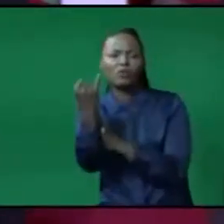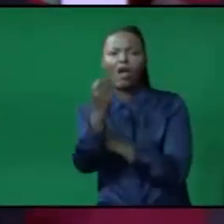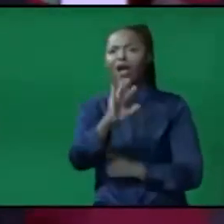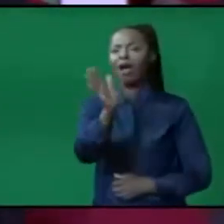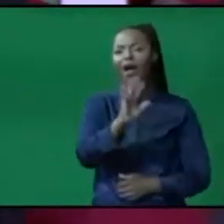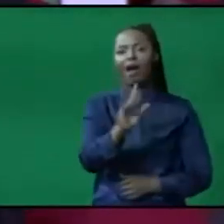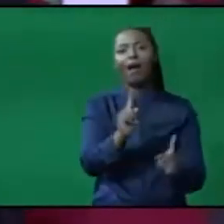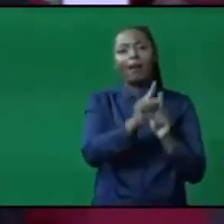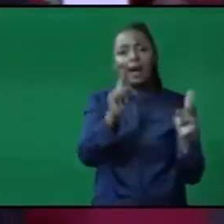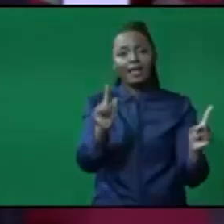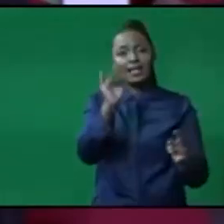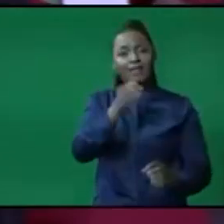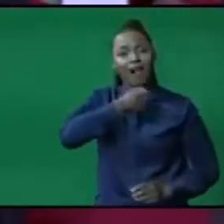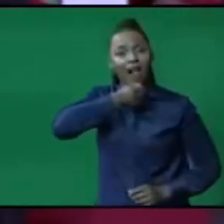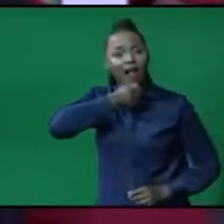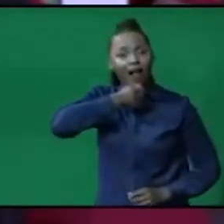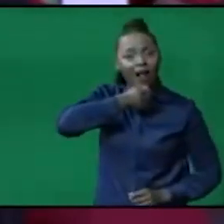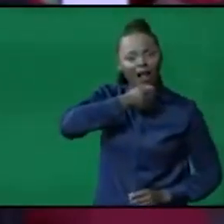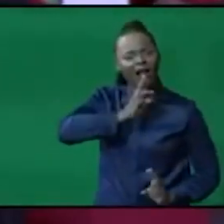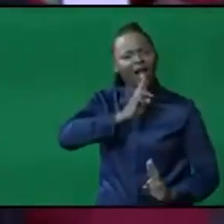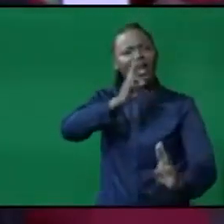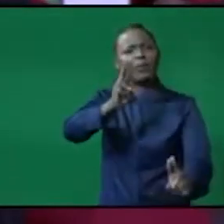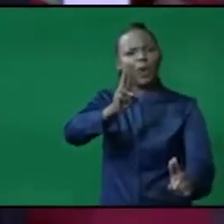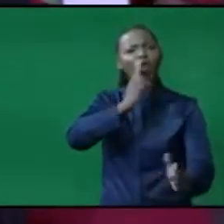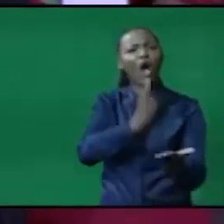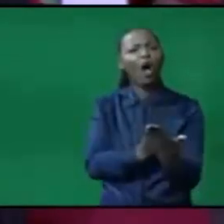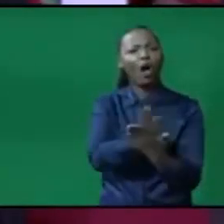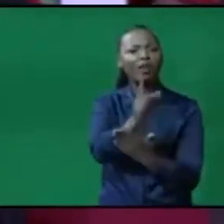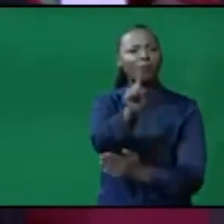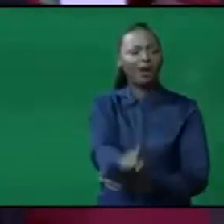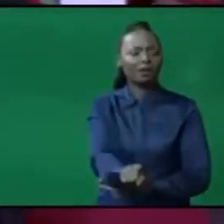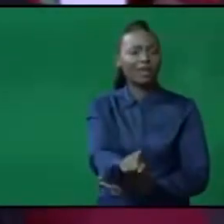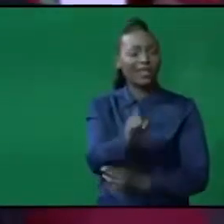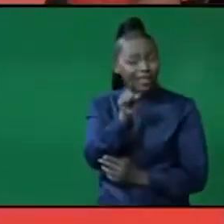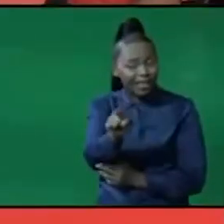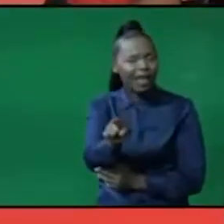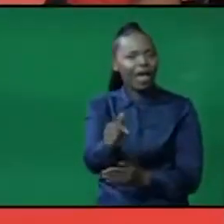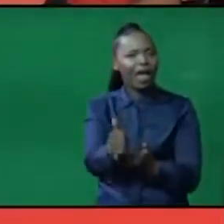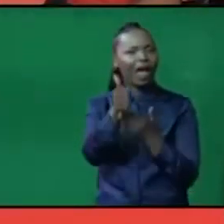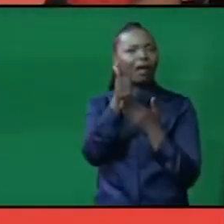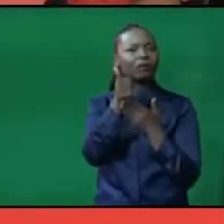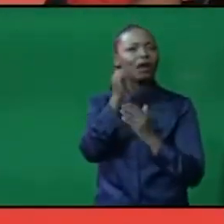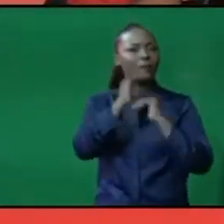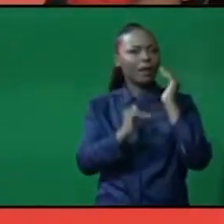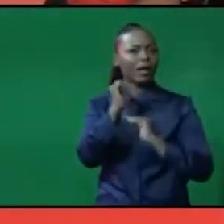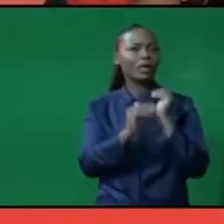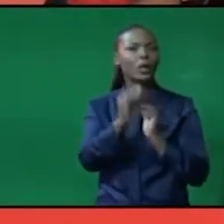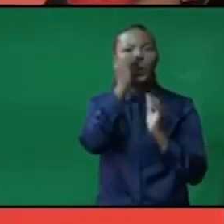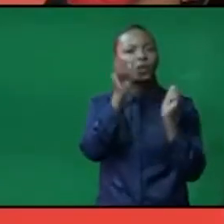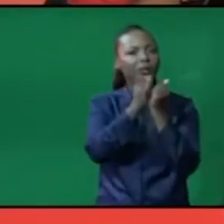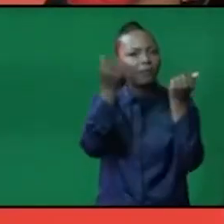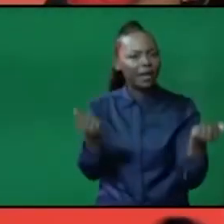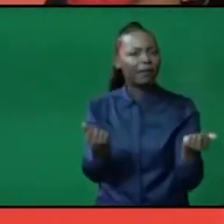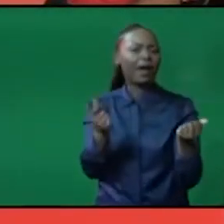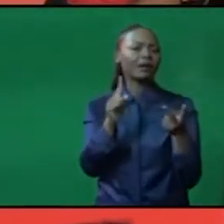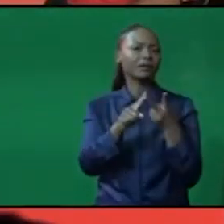report honestly, because that will help to build the credibility of your newspaper or